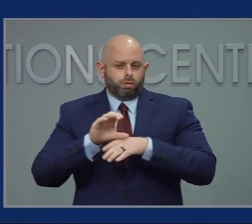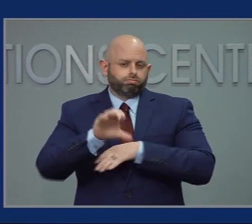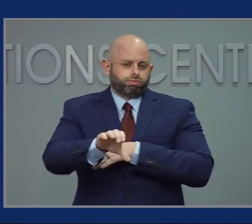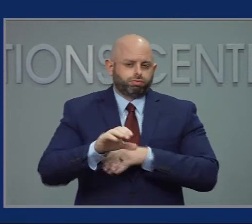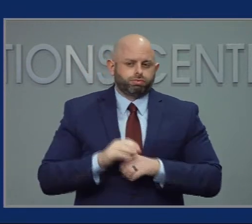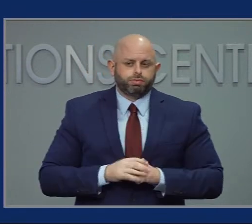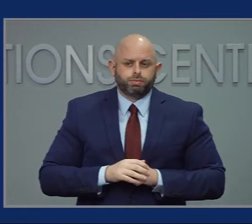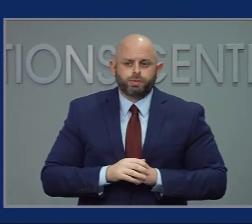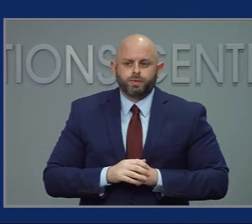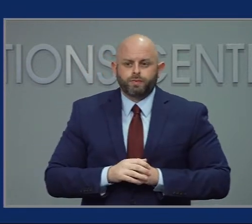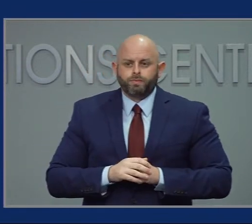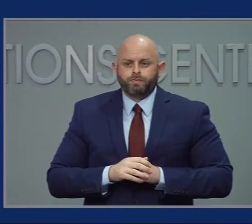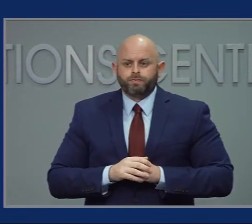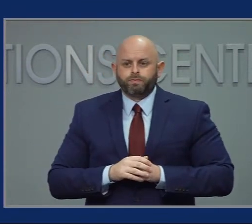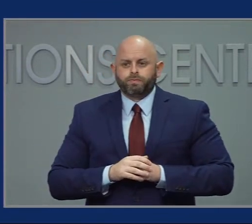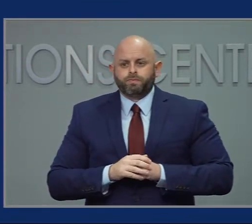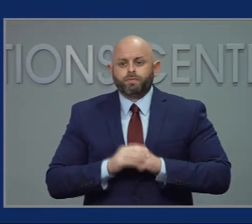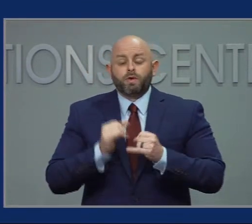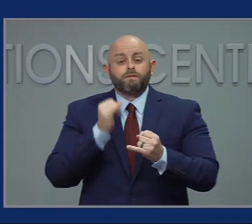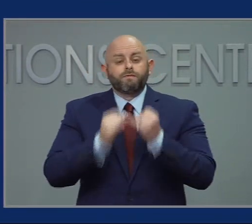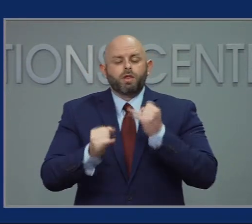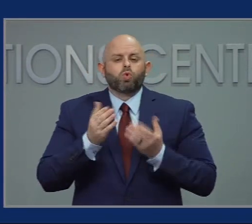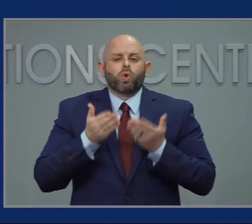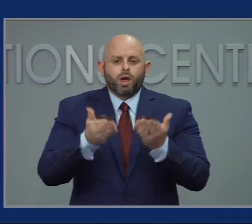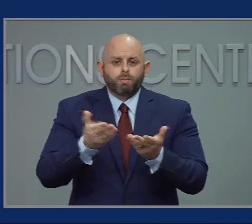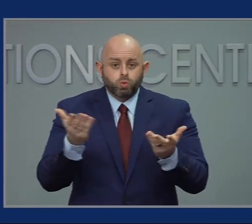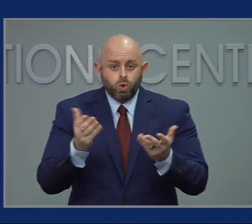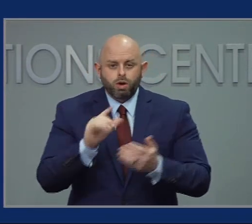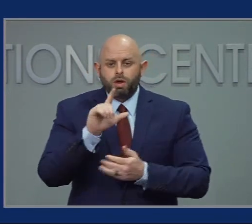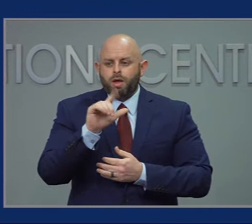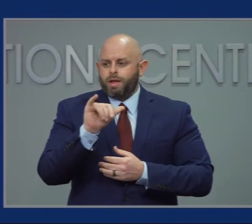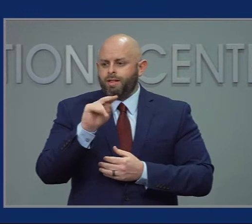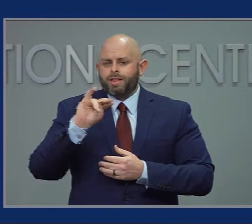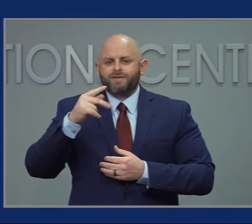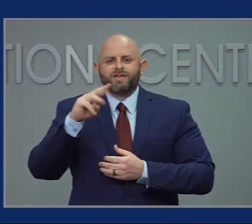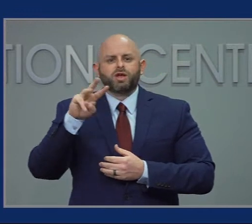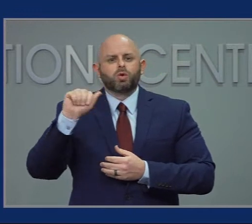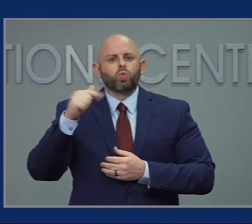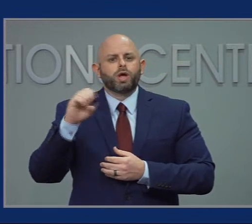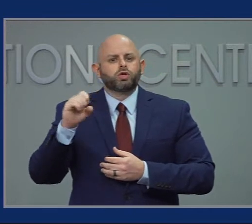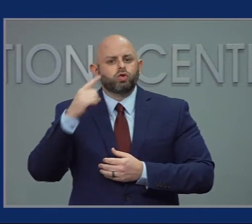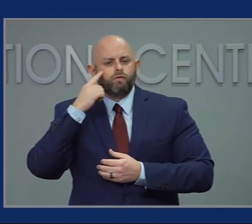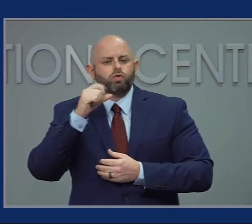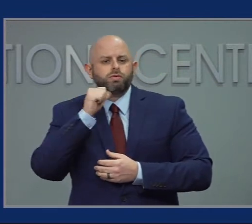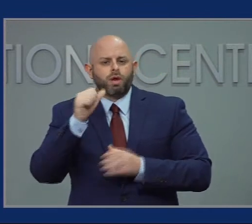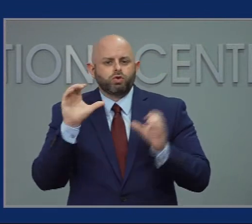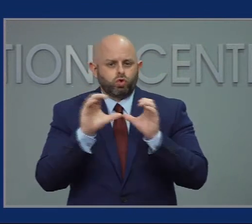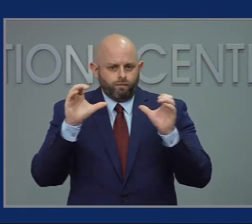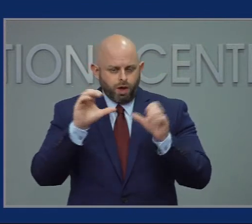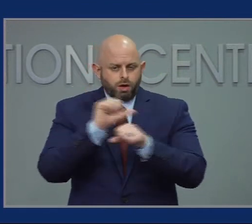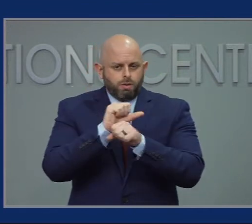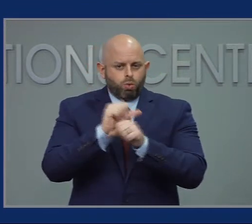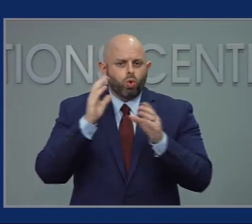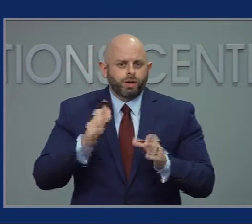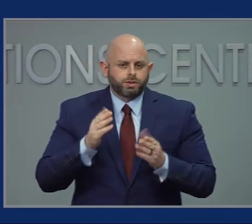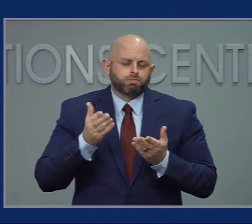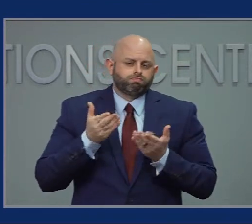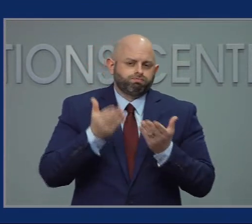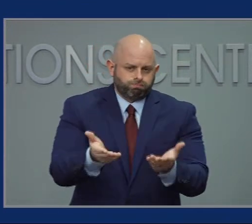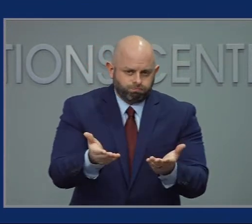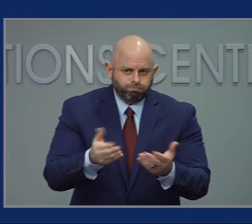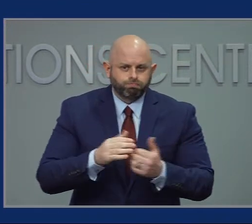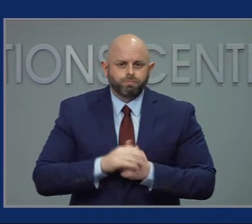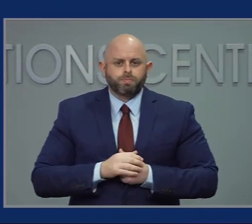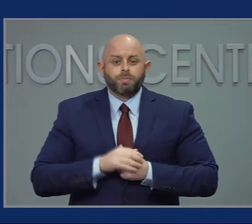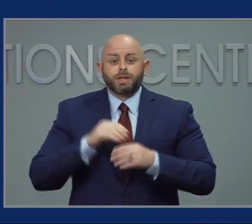And finally, it also recommends additional funds for a living wage for non-certified employees in the public